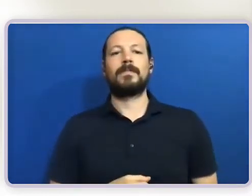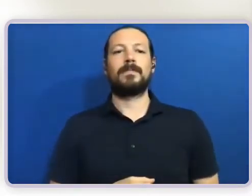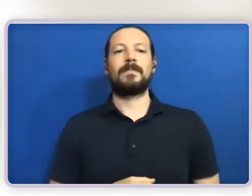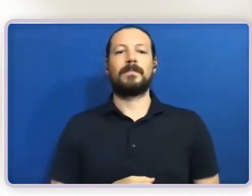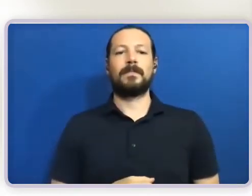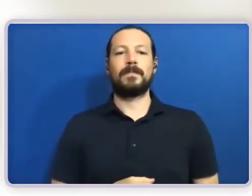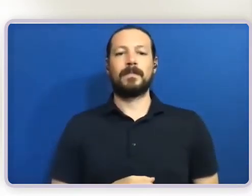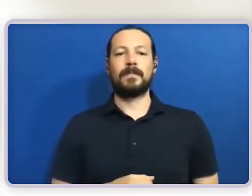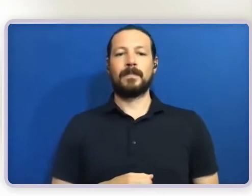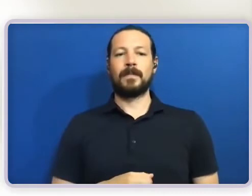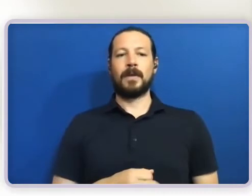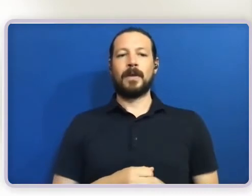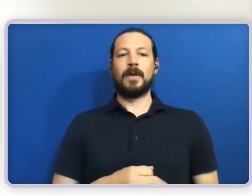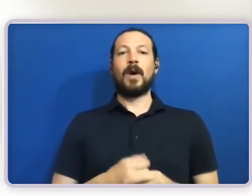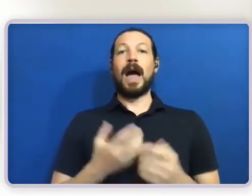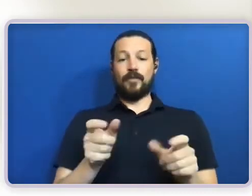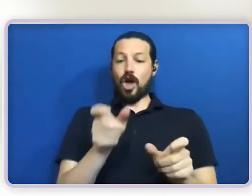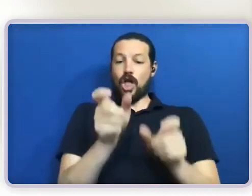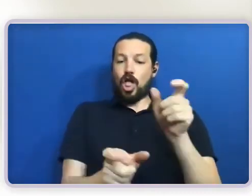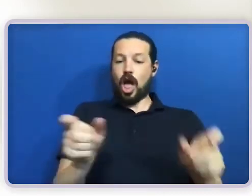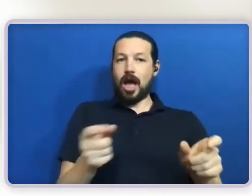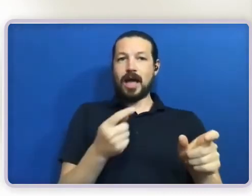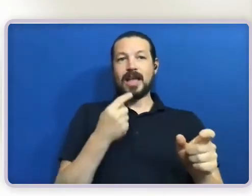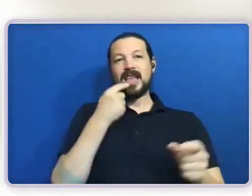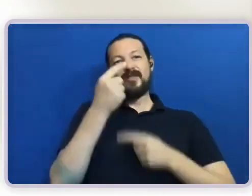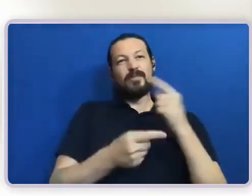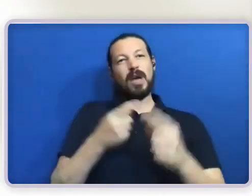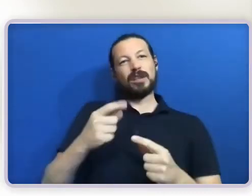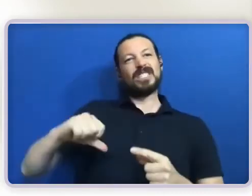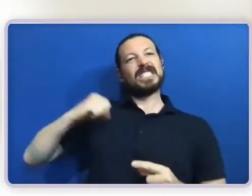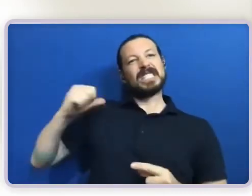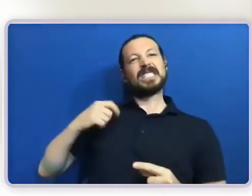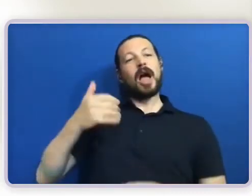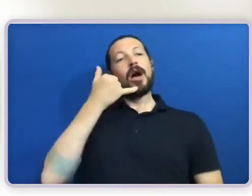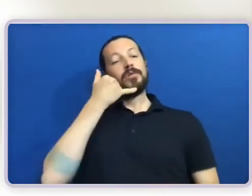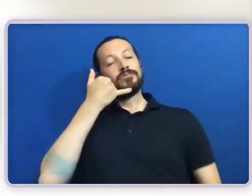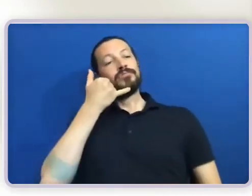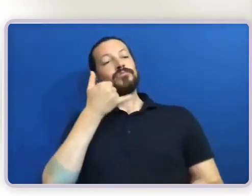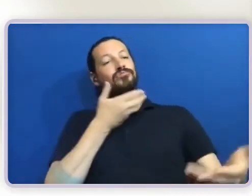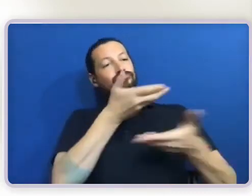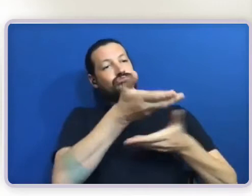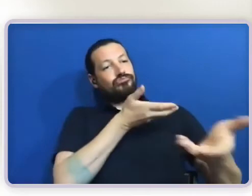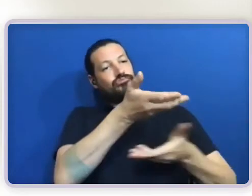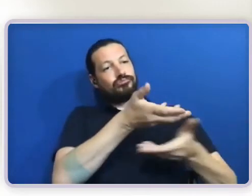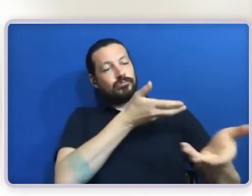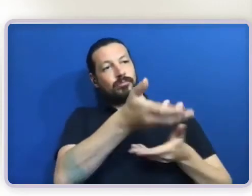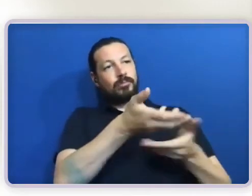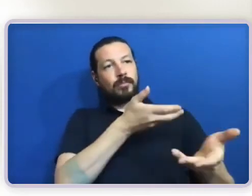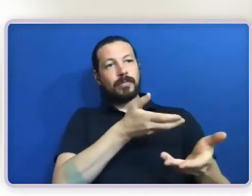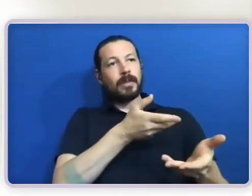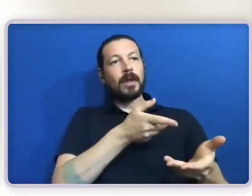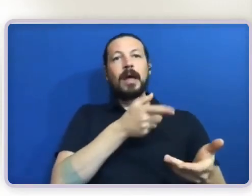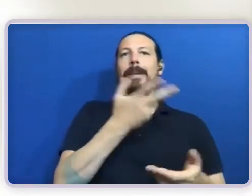Client information officers answer those calls, and they can provide people with